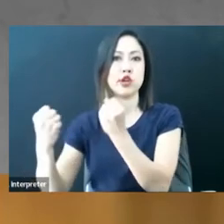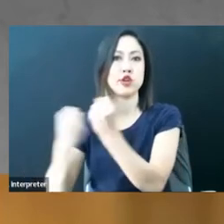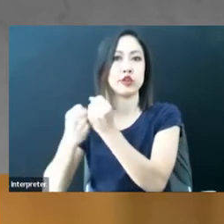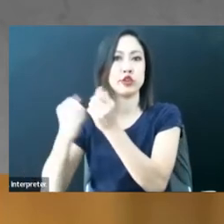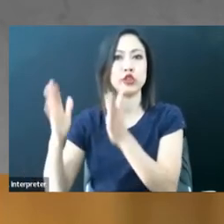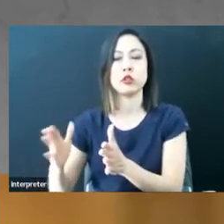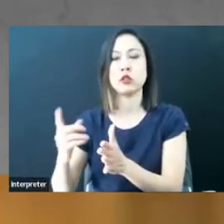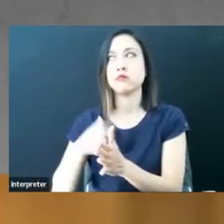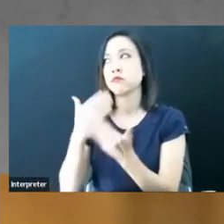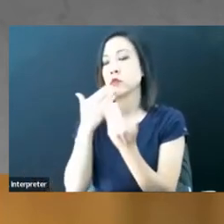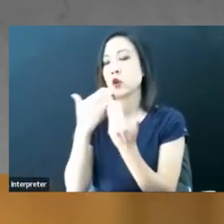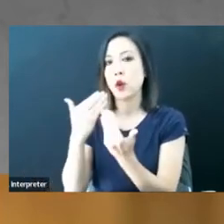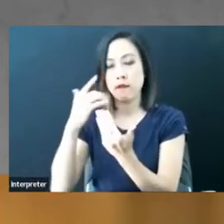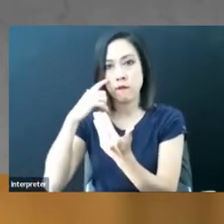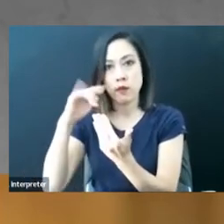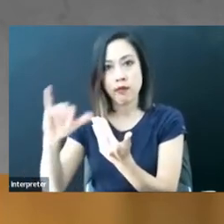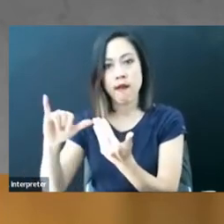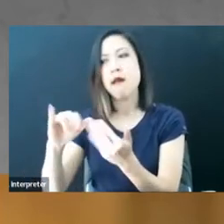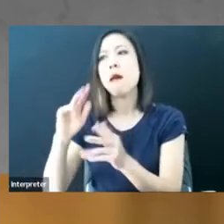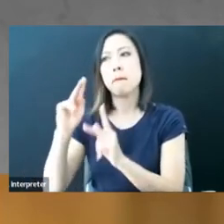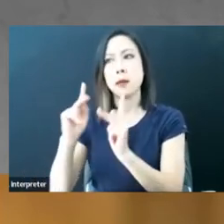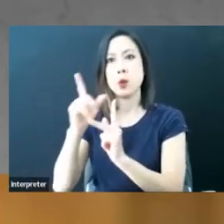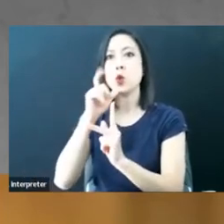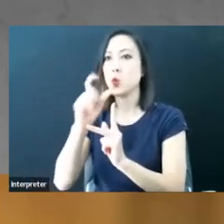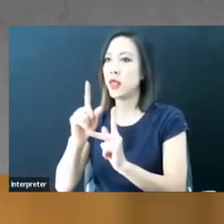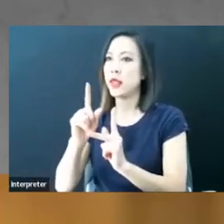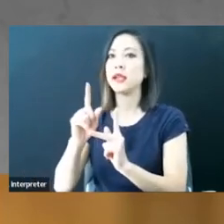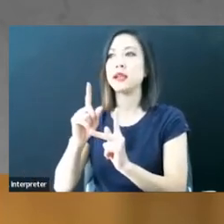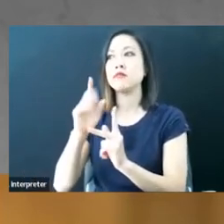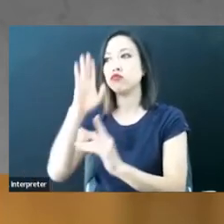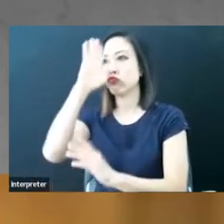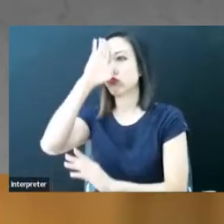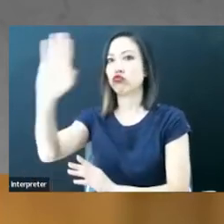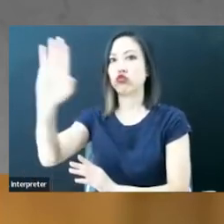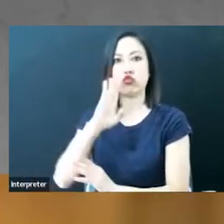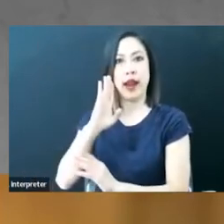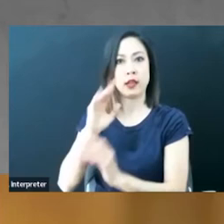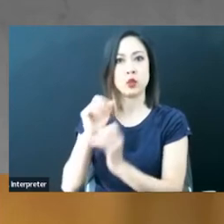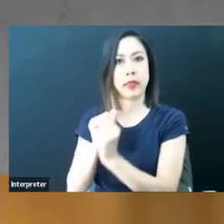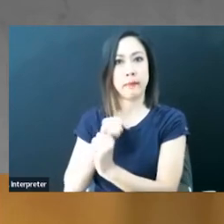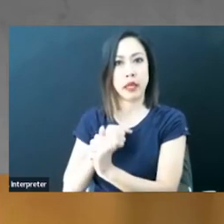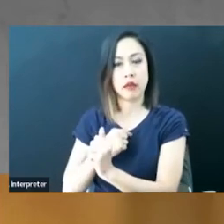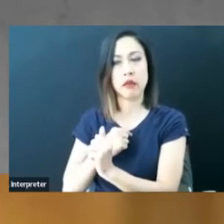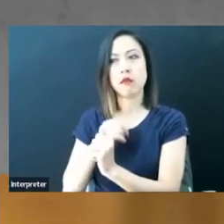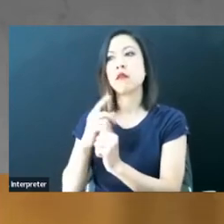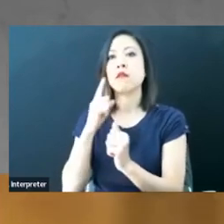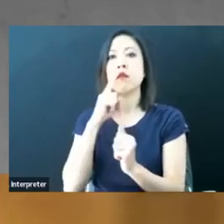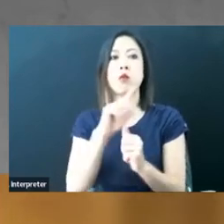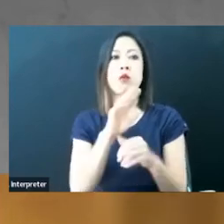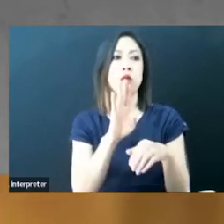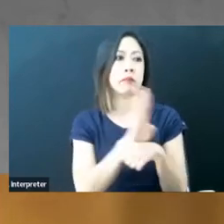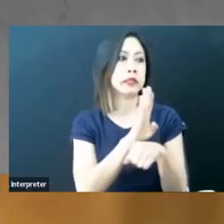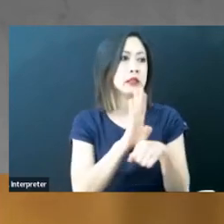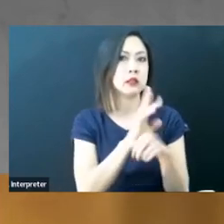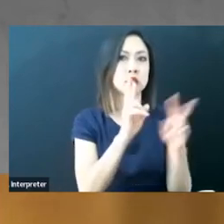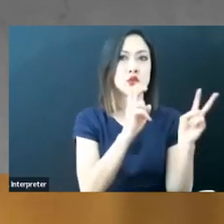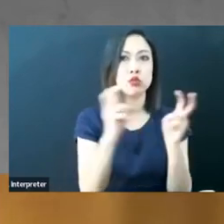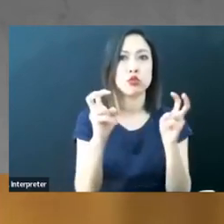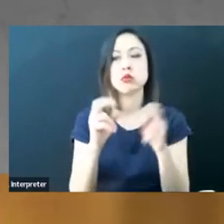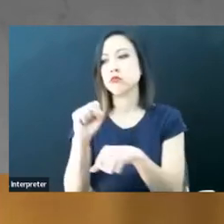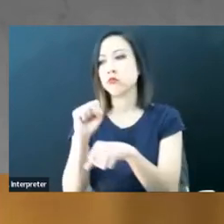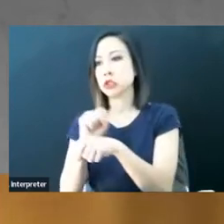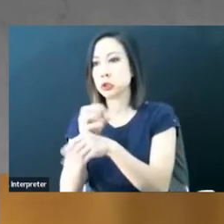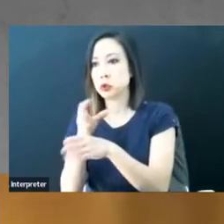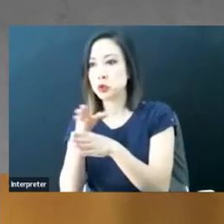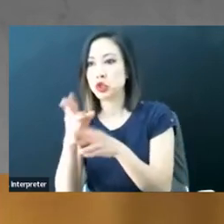were really direct with me on issues. And that, those were both business issues and career issues. And so I view him